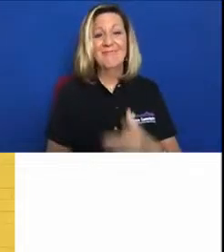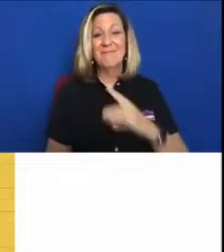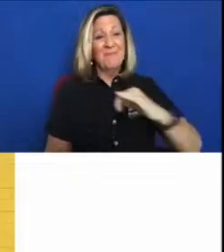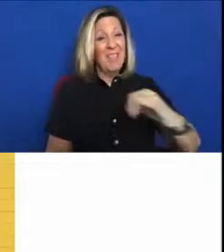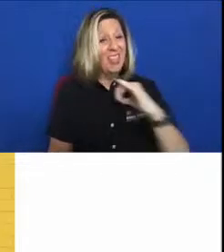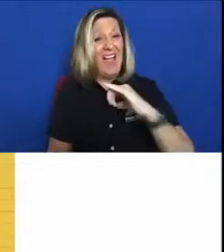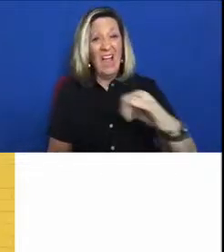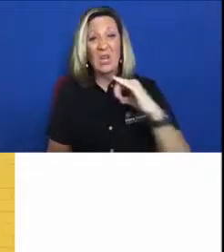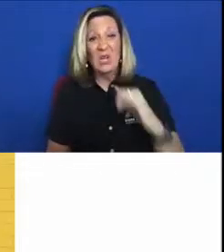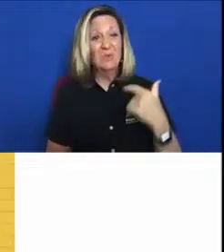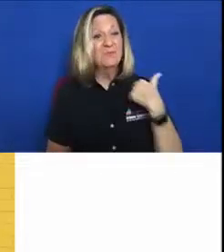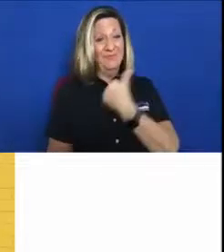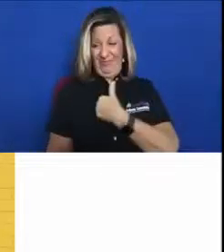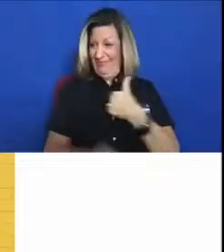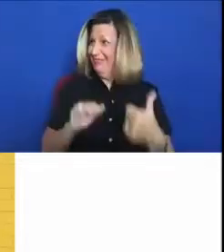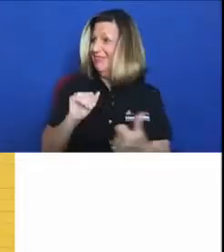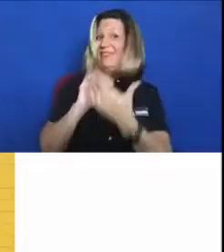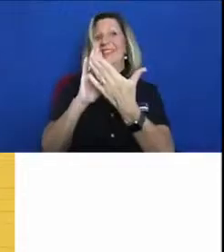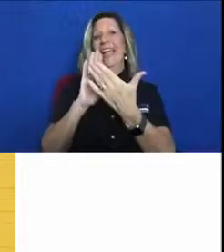Arizona.